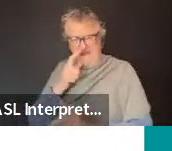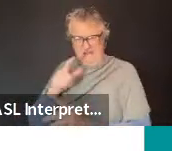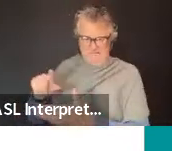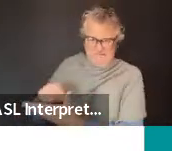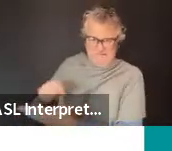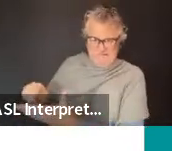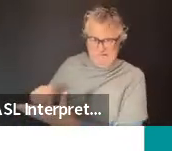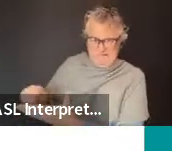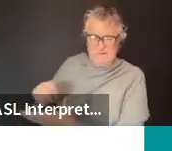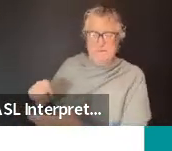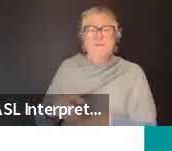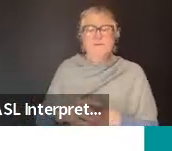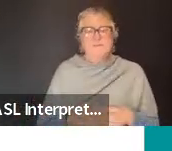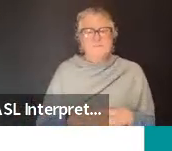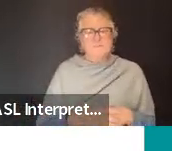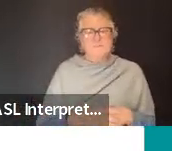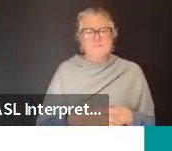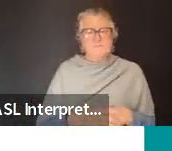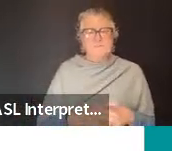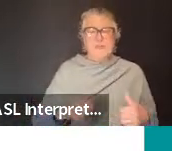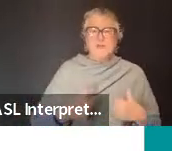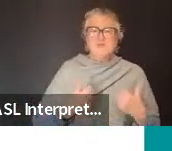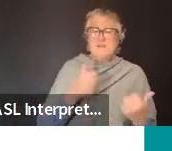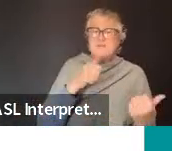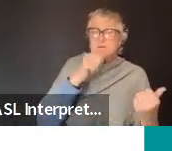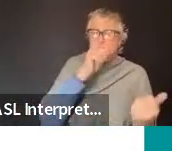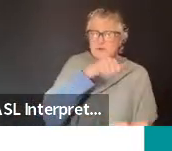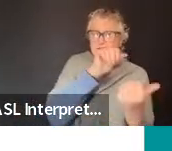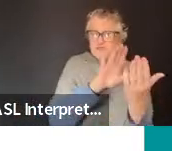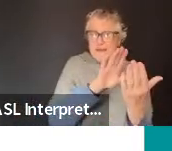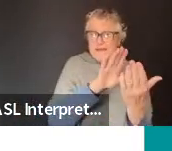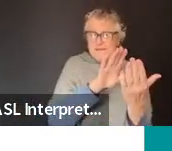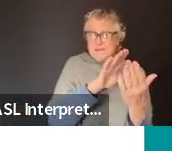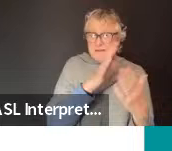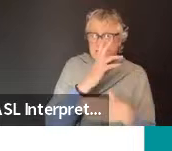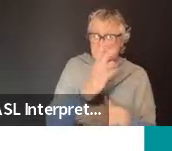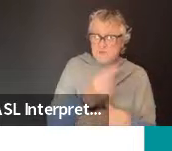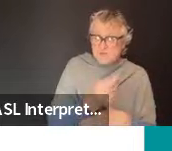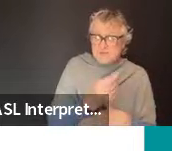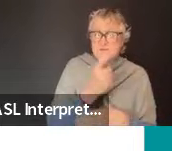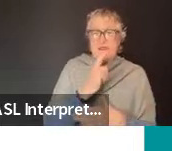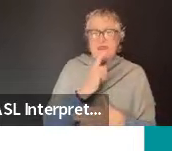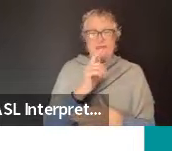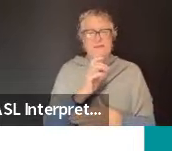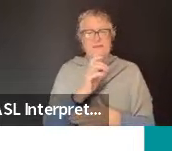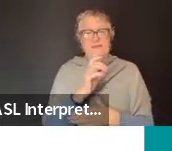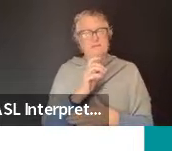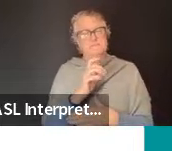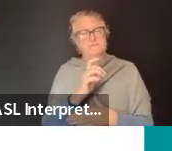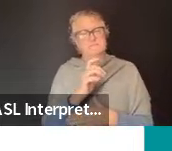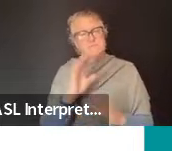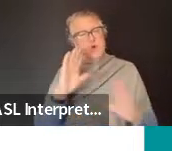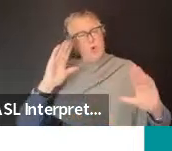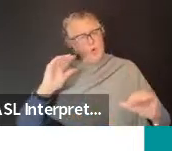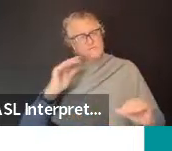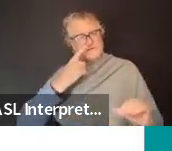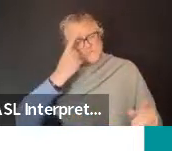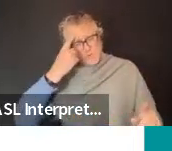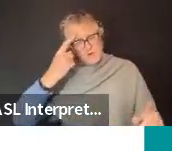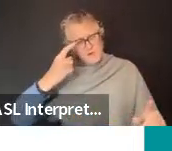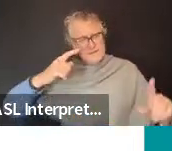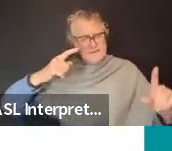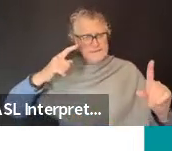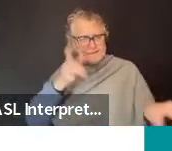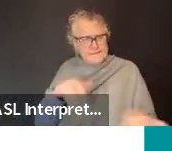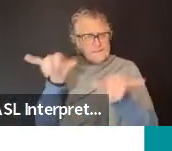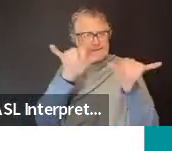to ask to interrupt you to move along, but I think you all have been at this for a long enough time that you understand that.